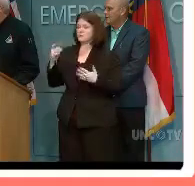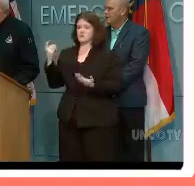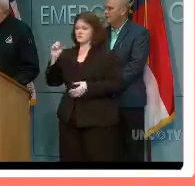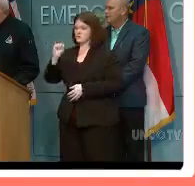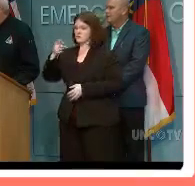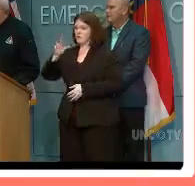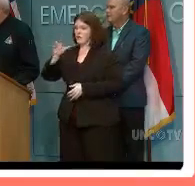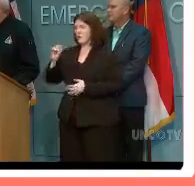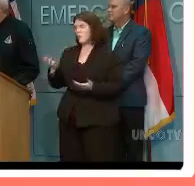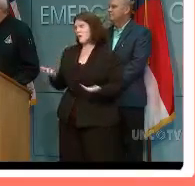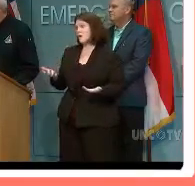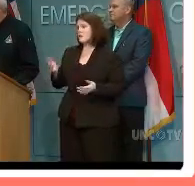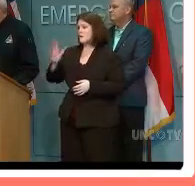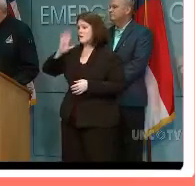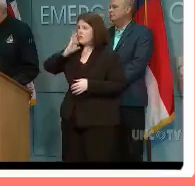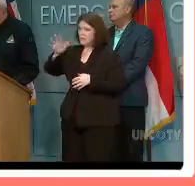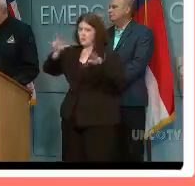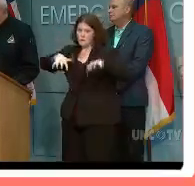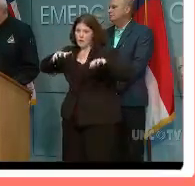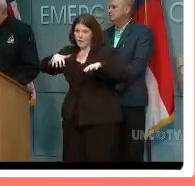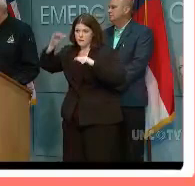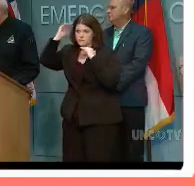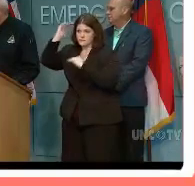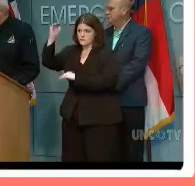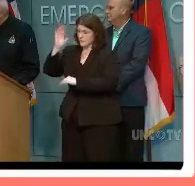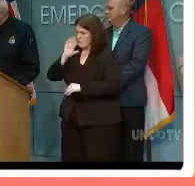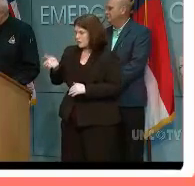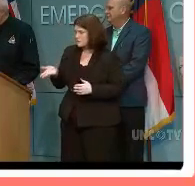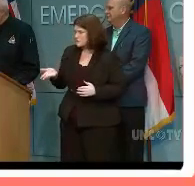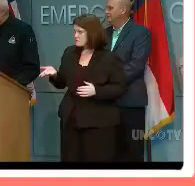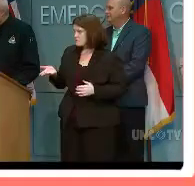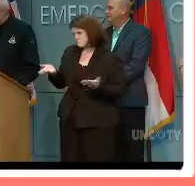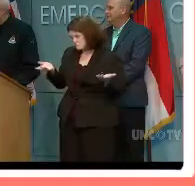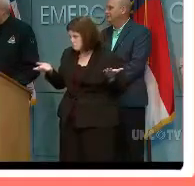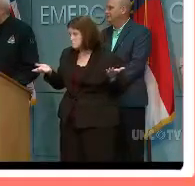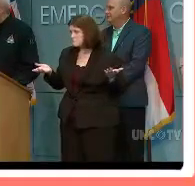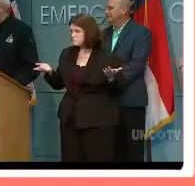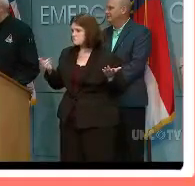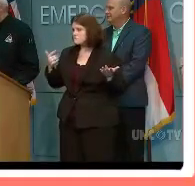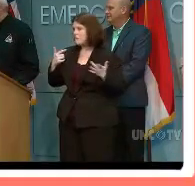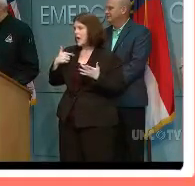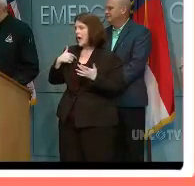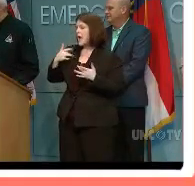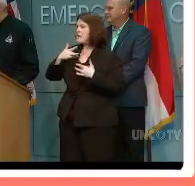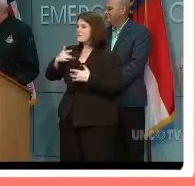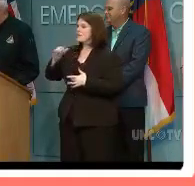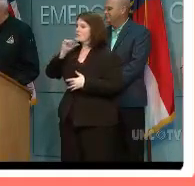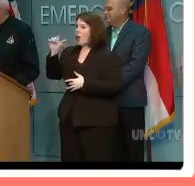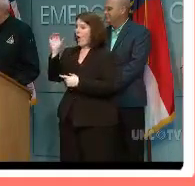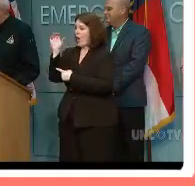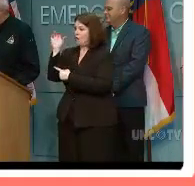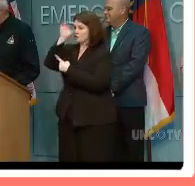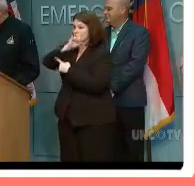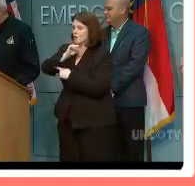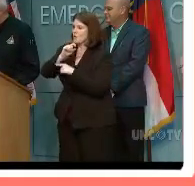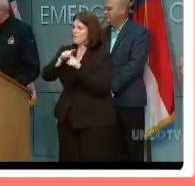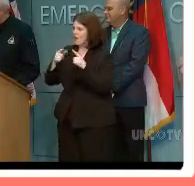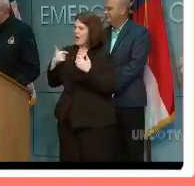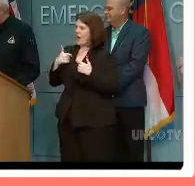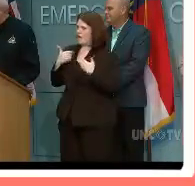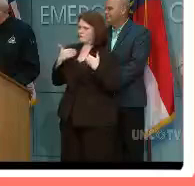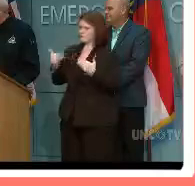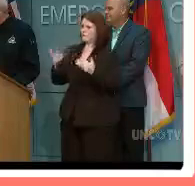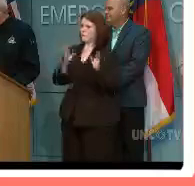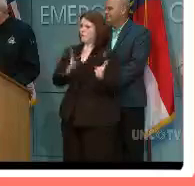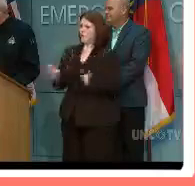know, there's going to be a lot of rain, so you can. I typically don't go on assumptions, but I do try to